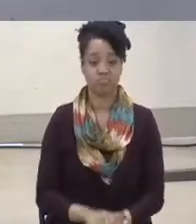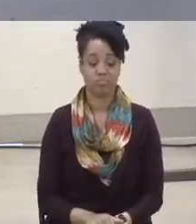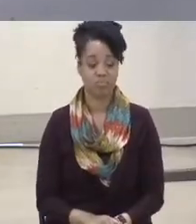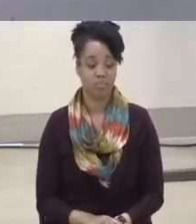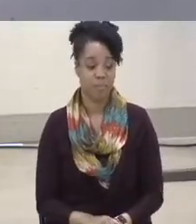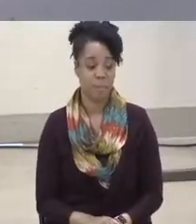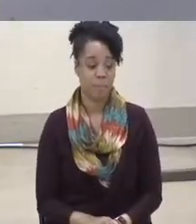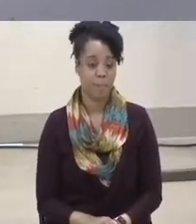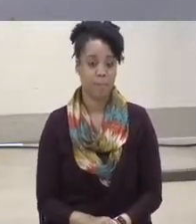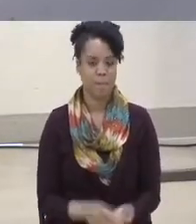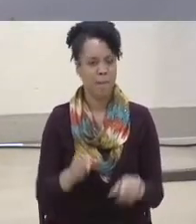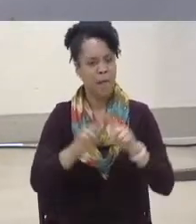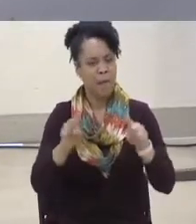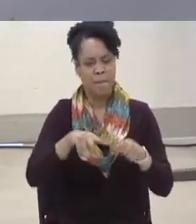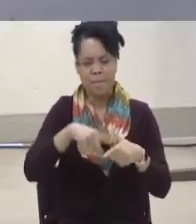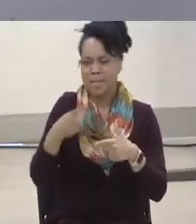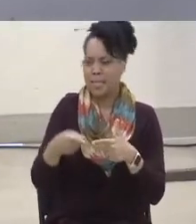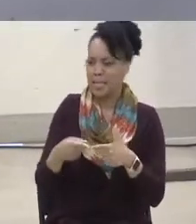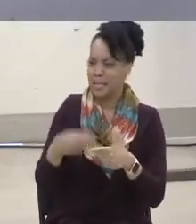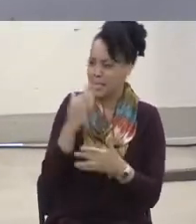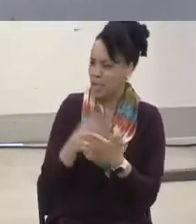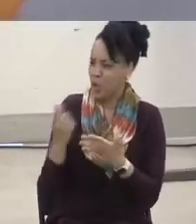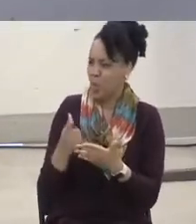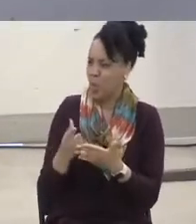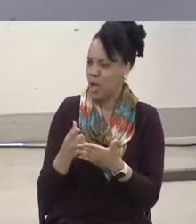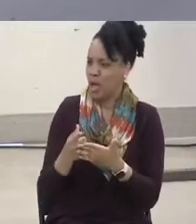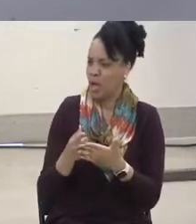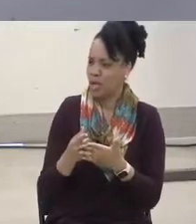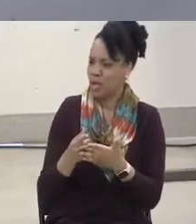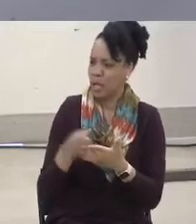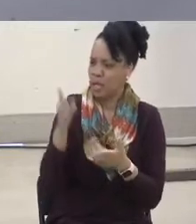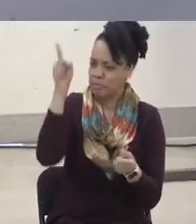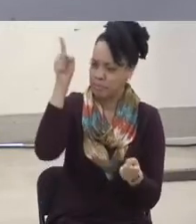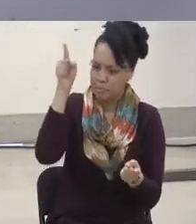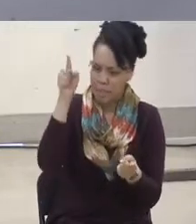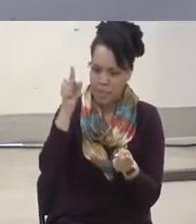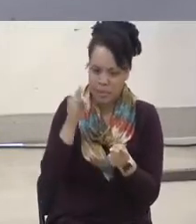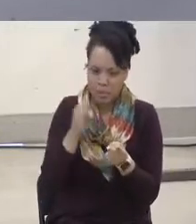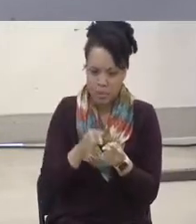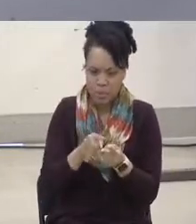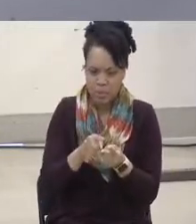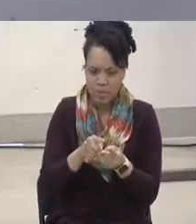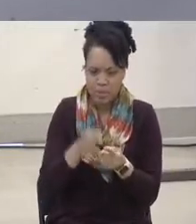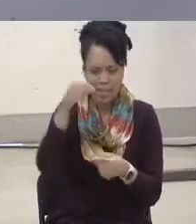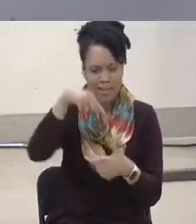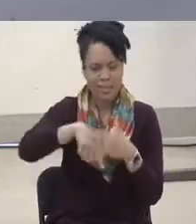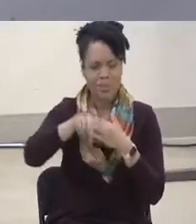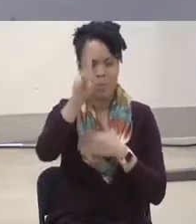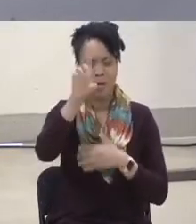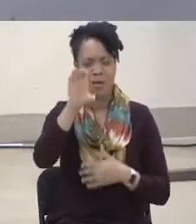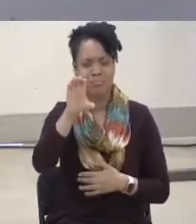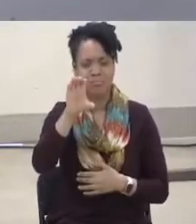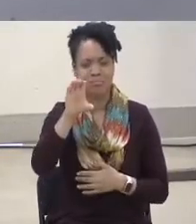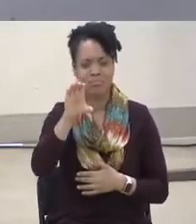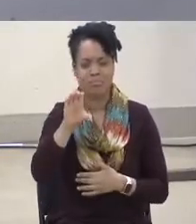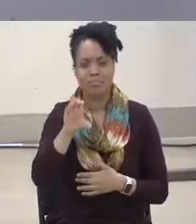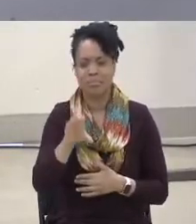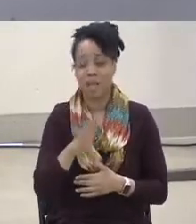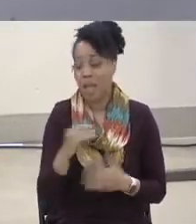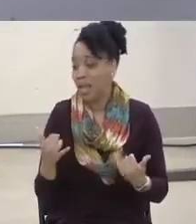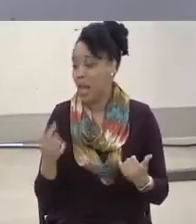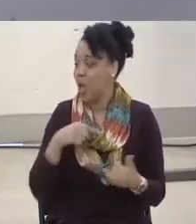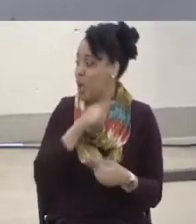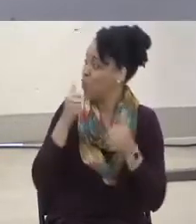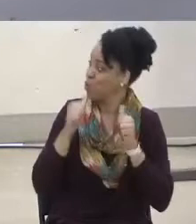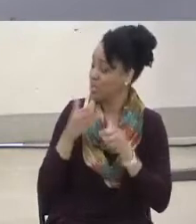gobierno estableció. But then somebody reduced it down to 100. Pero ahora lo reducieron a 50, a 100. And then we still good. Y